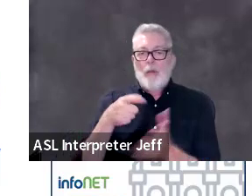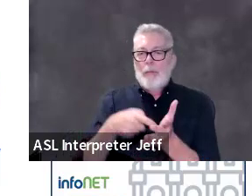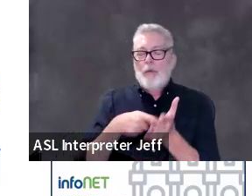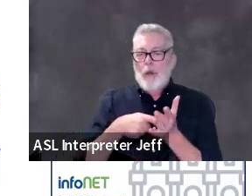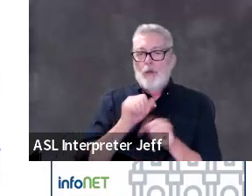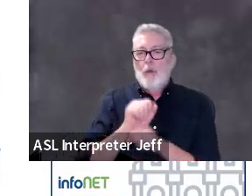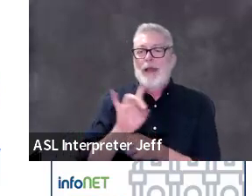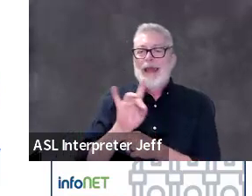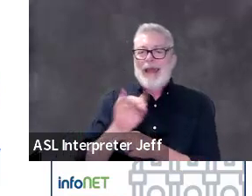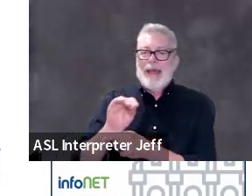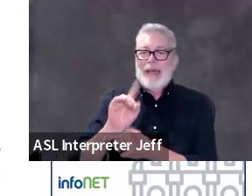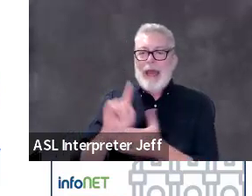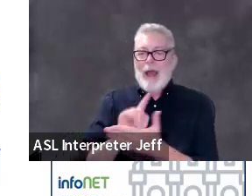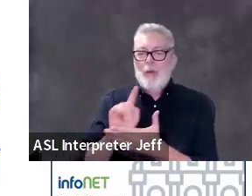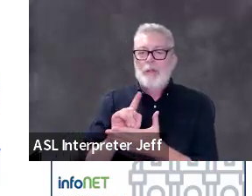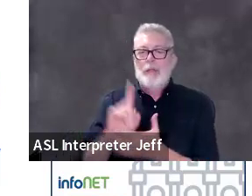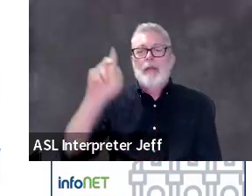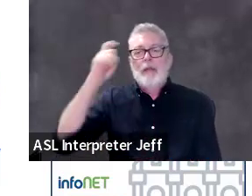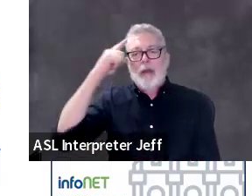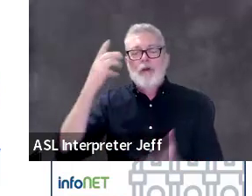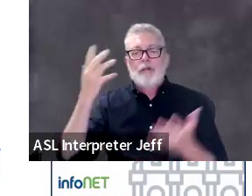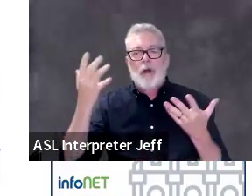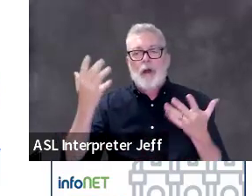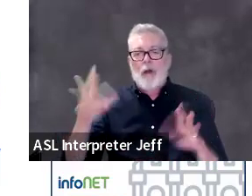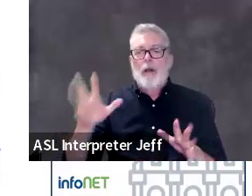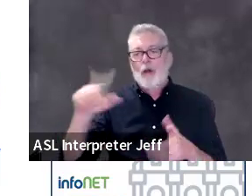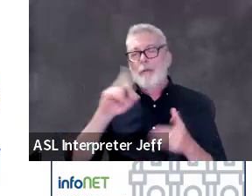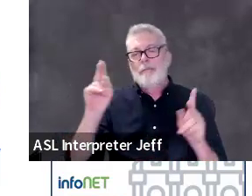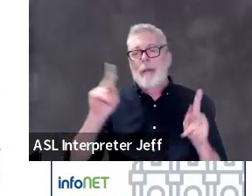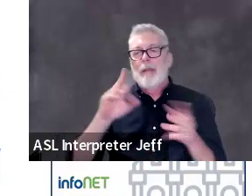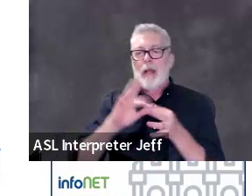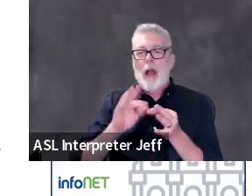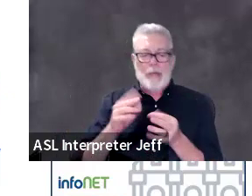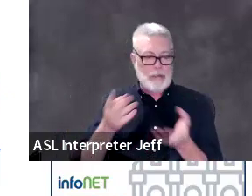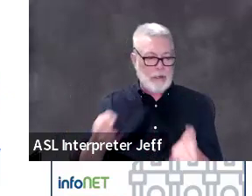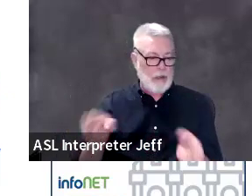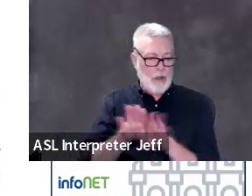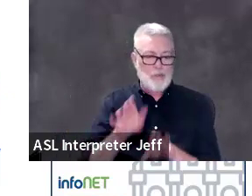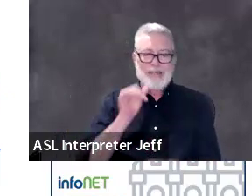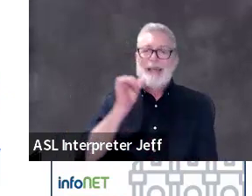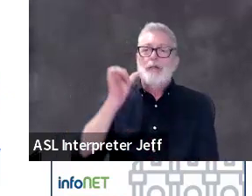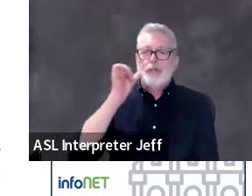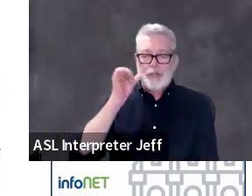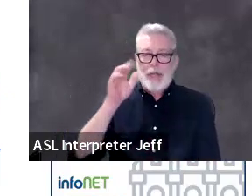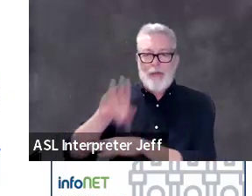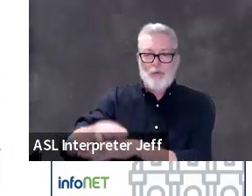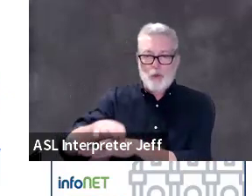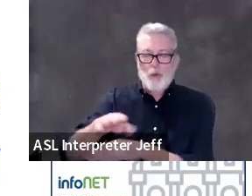hours. The governor has already, her public comment period closed yesterday